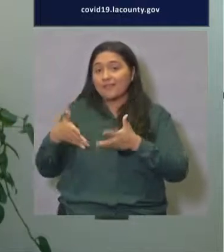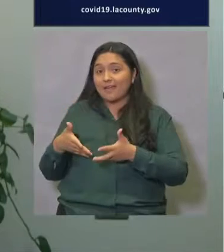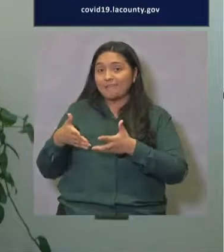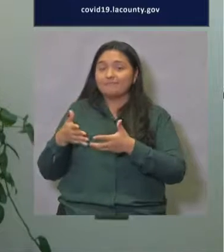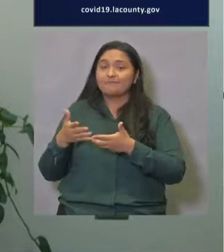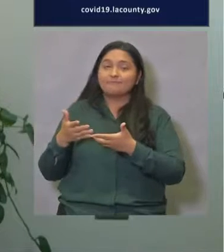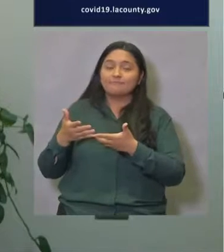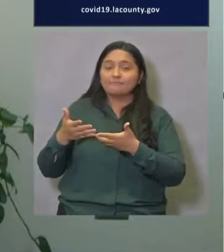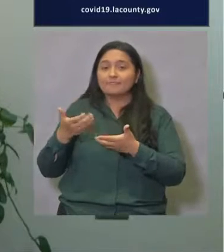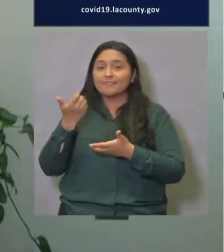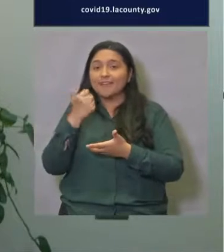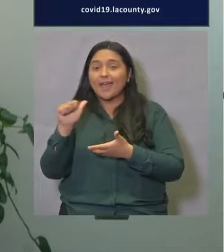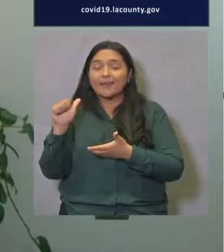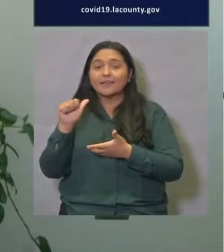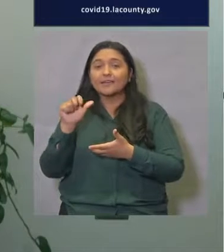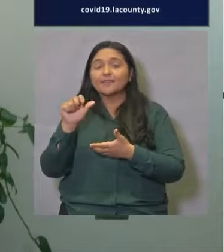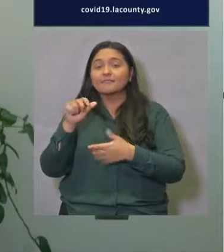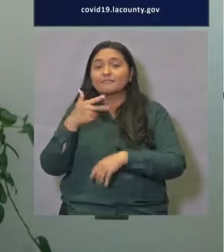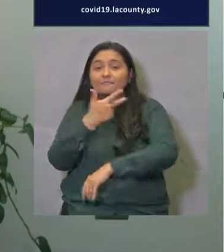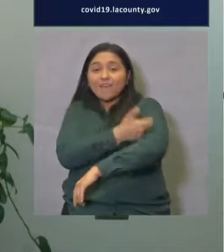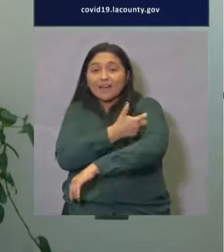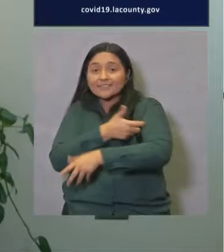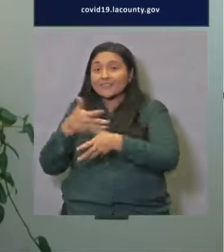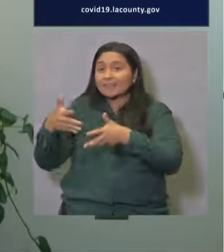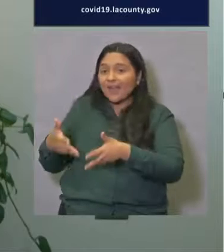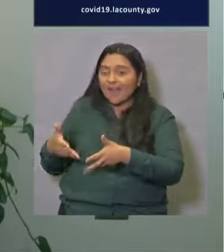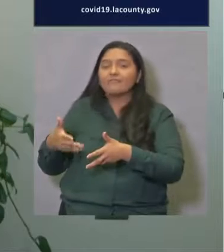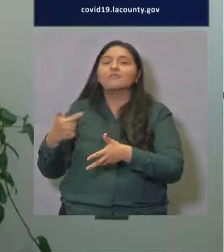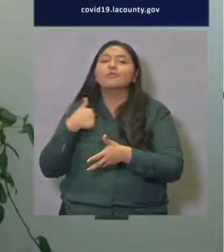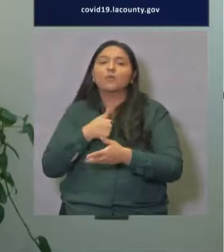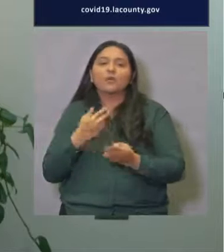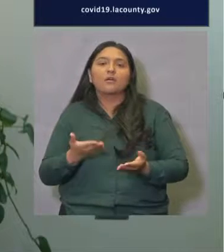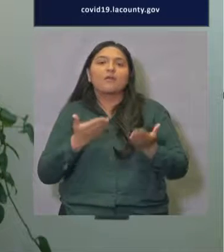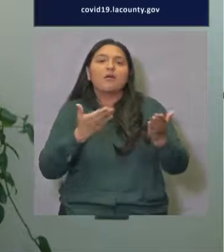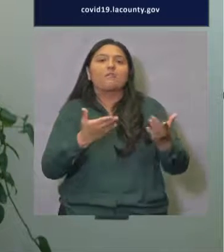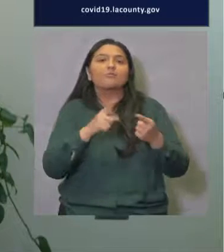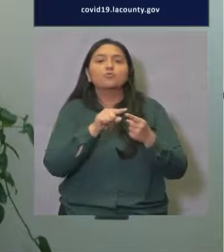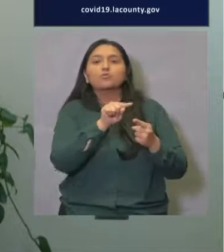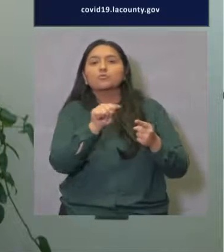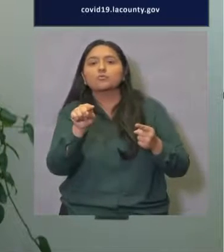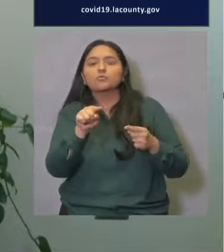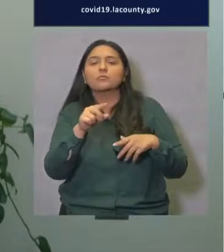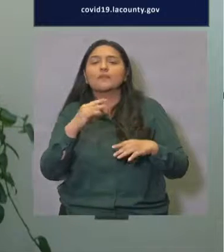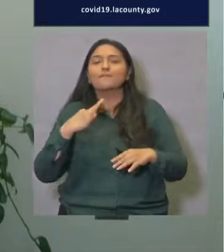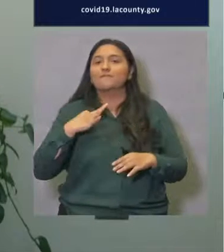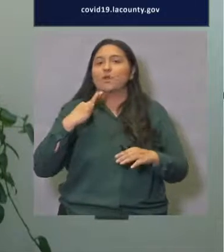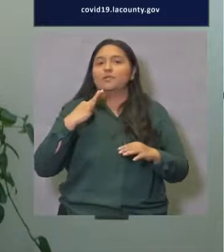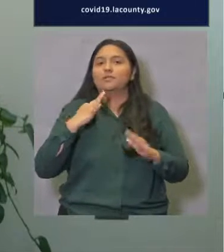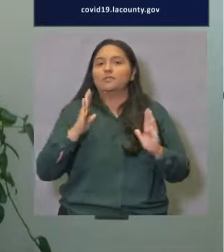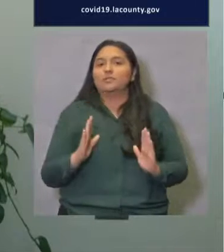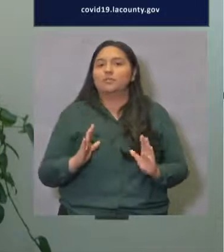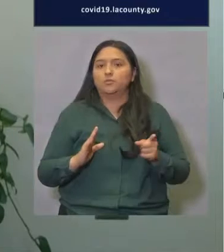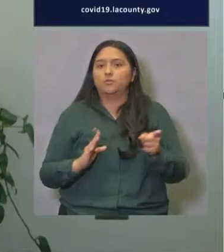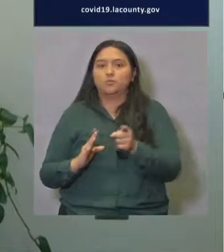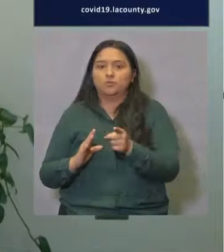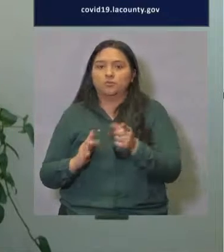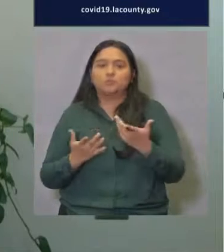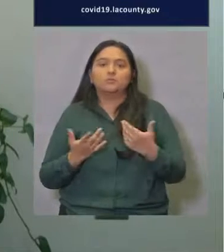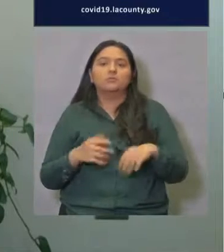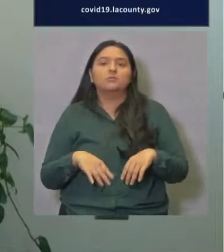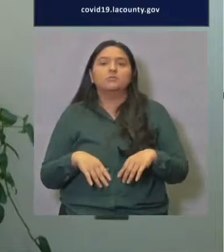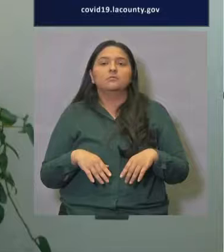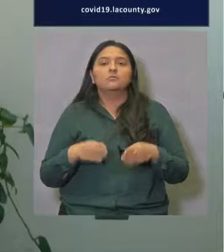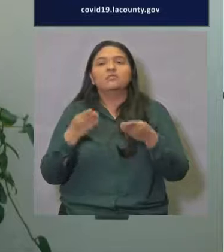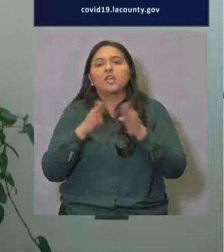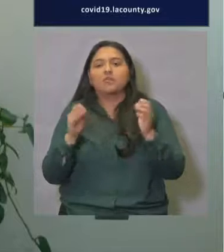doses at a vaccination site, we will offer vaccine to people who have volunteered with us. In general, most